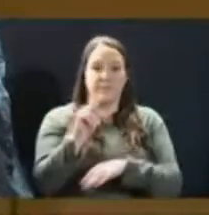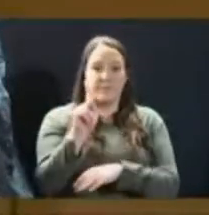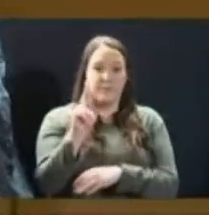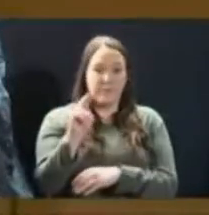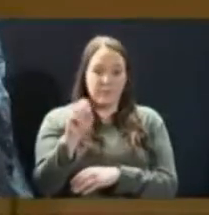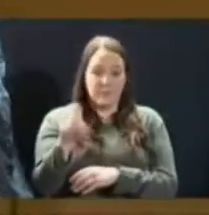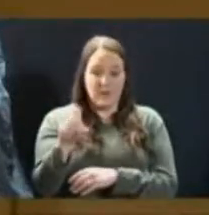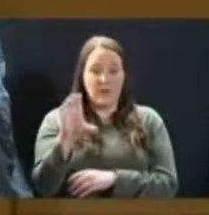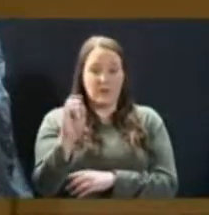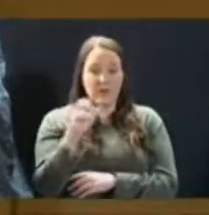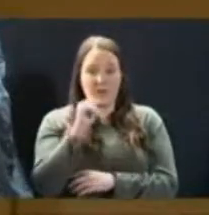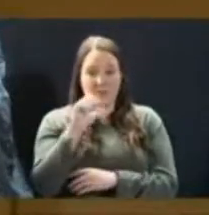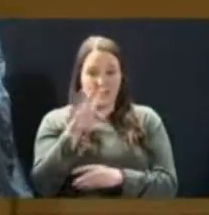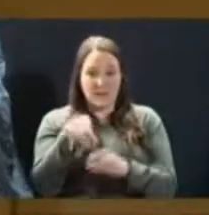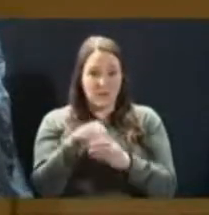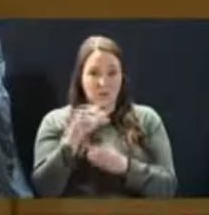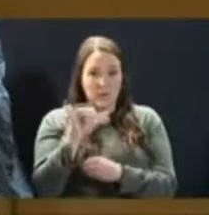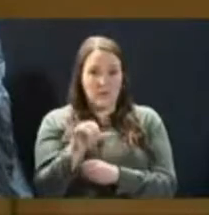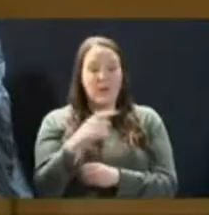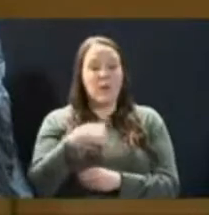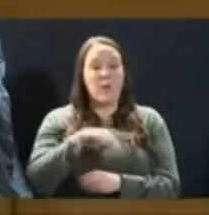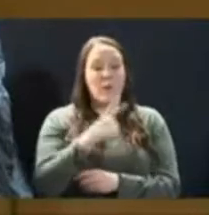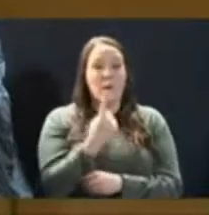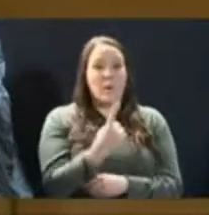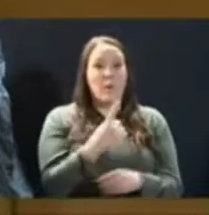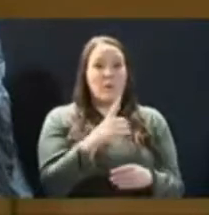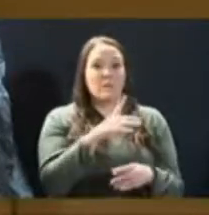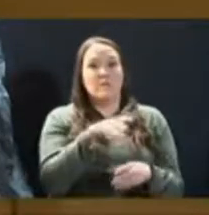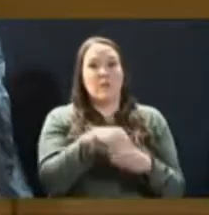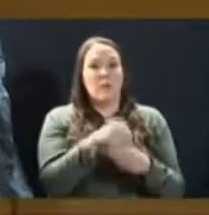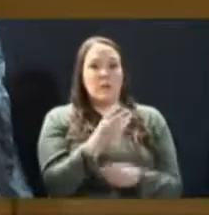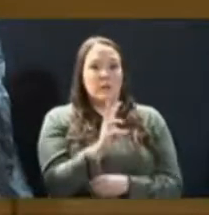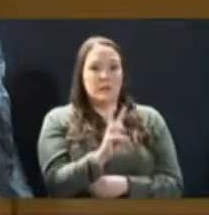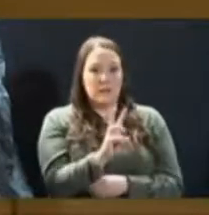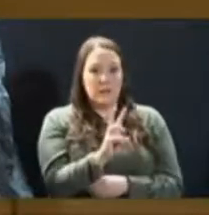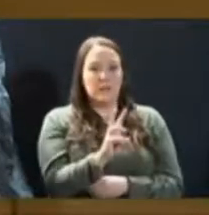is excluded. We're one of the six.